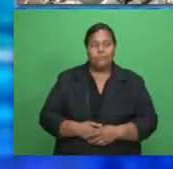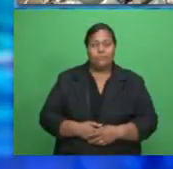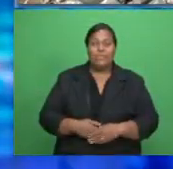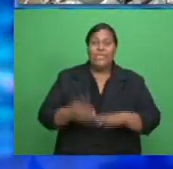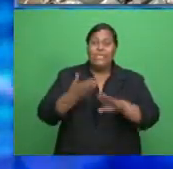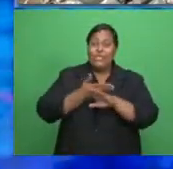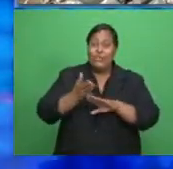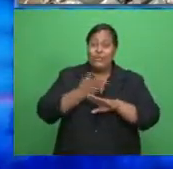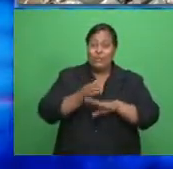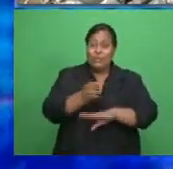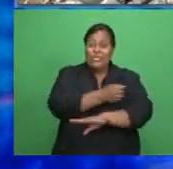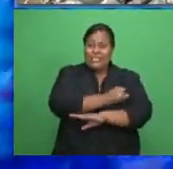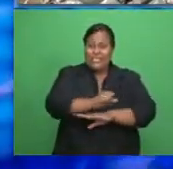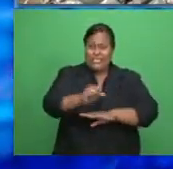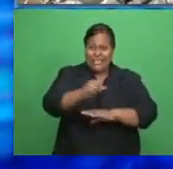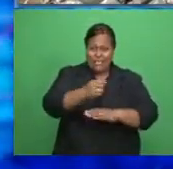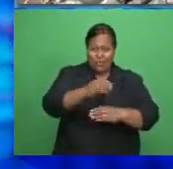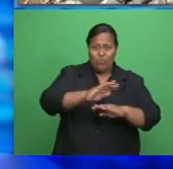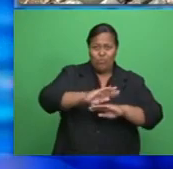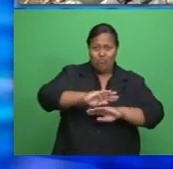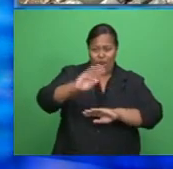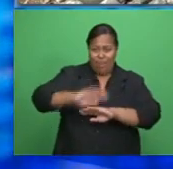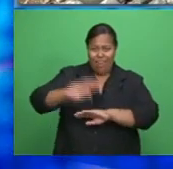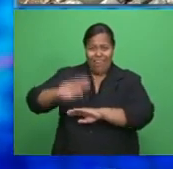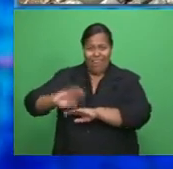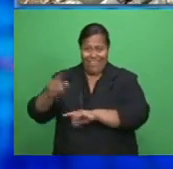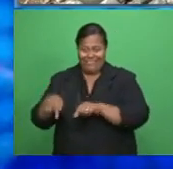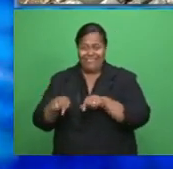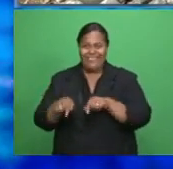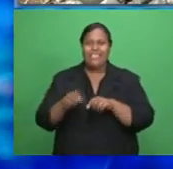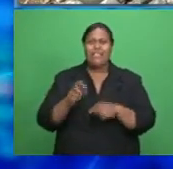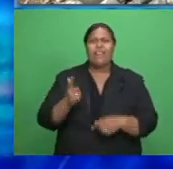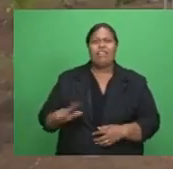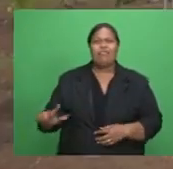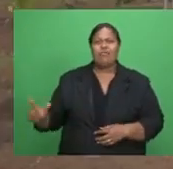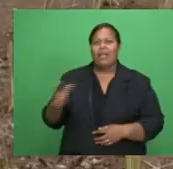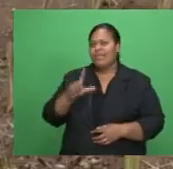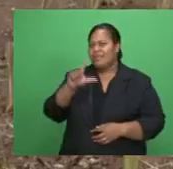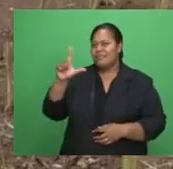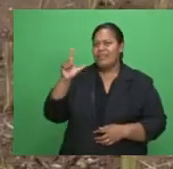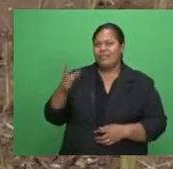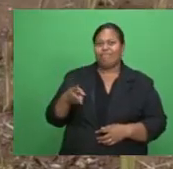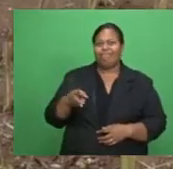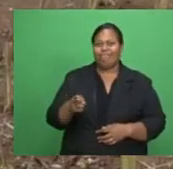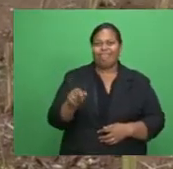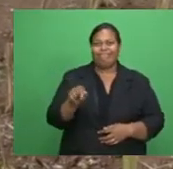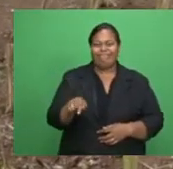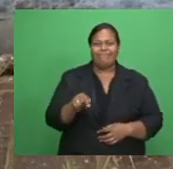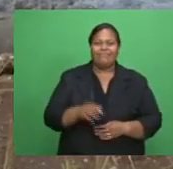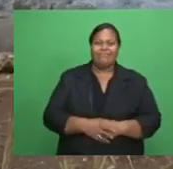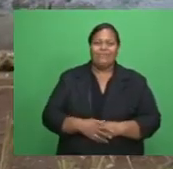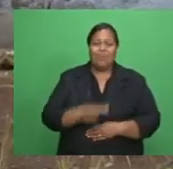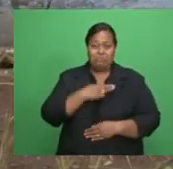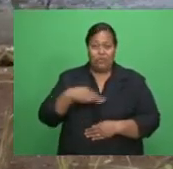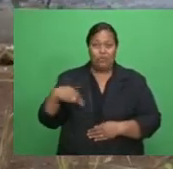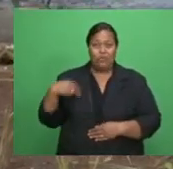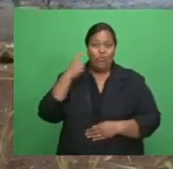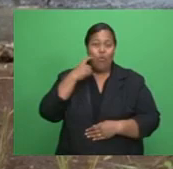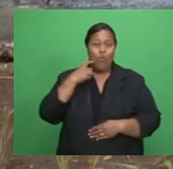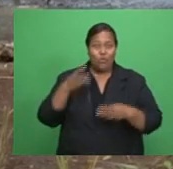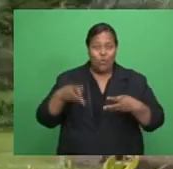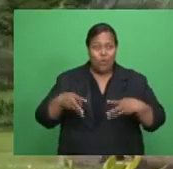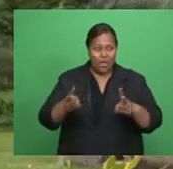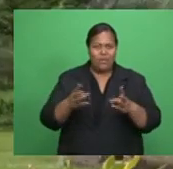seawall was officially commissioned at Vero Village in Overlau yesterday. The Ministry of Waterways used a combination of human-made and